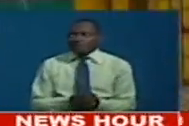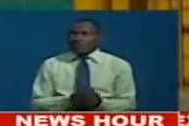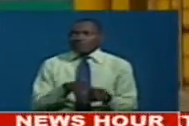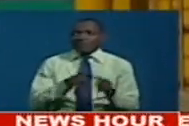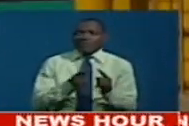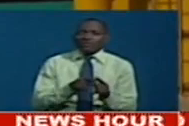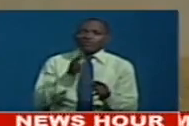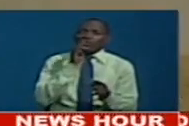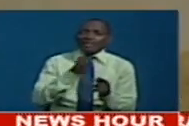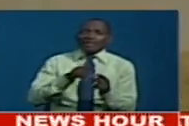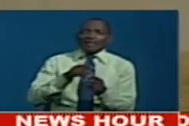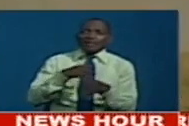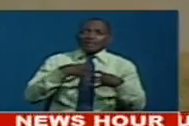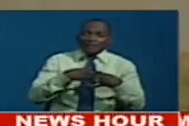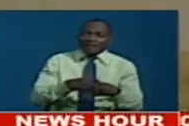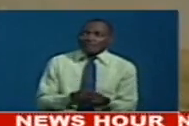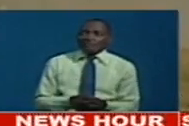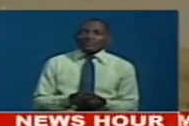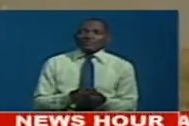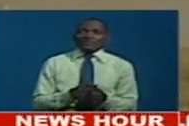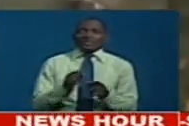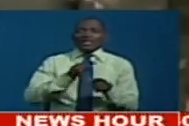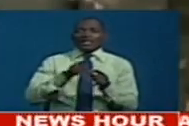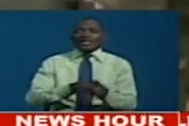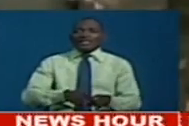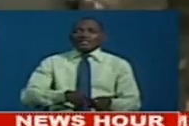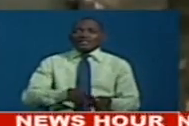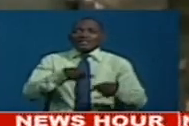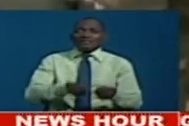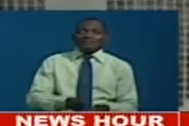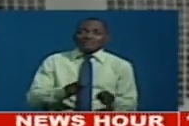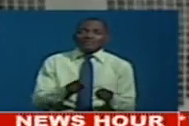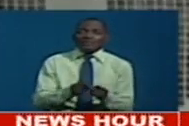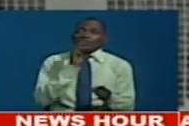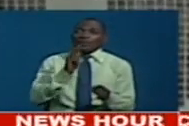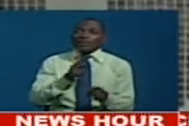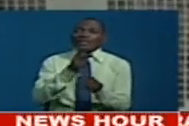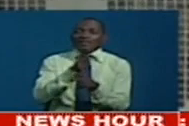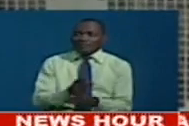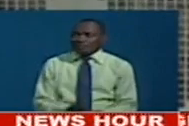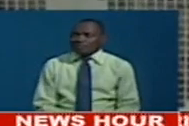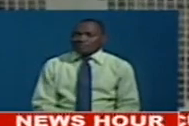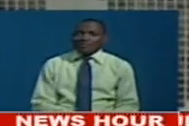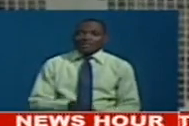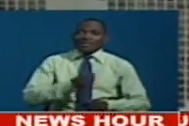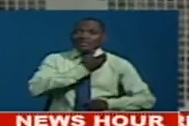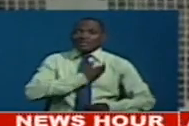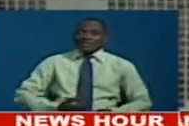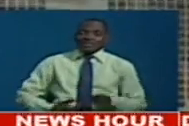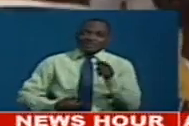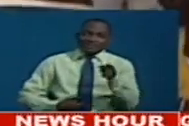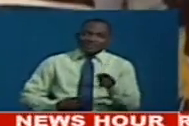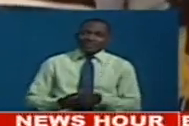conventional water treatment plant, intermediate pumping station, and water storage tanks. The paramount chief of